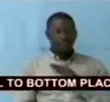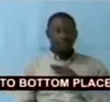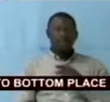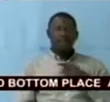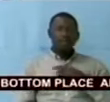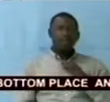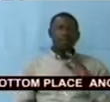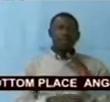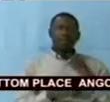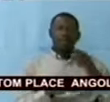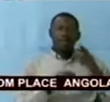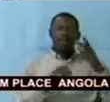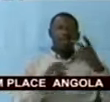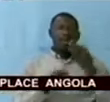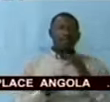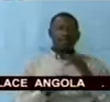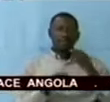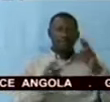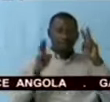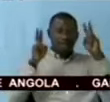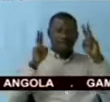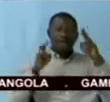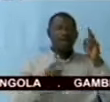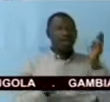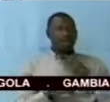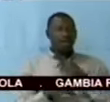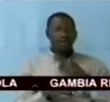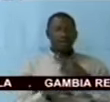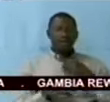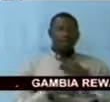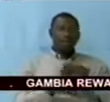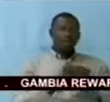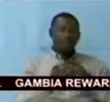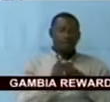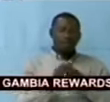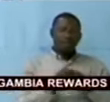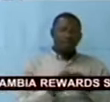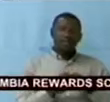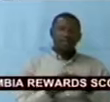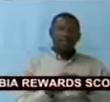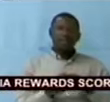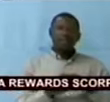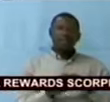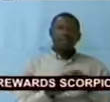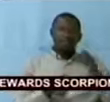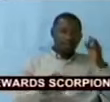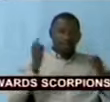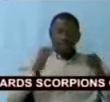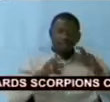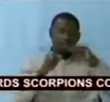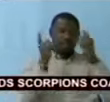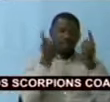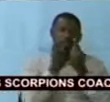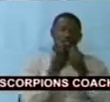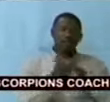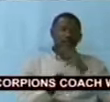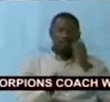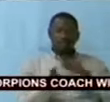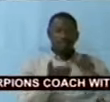jail? Attorney General, Solicitor General, and Secretary General of the government? Exactly.